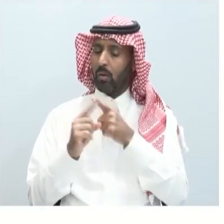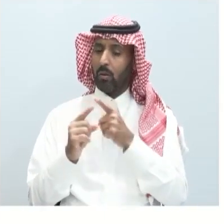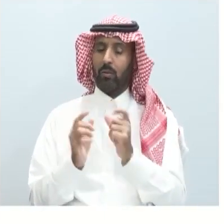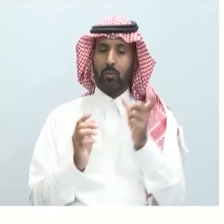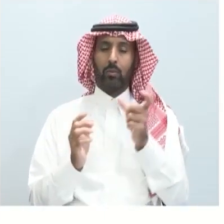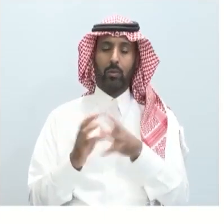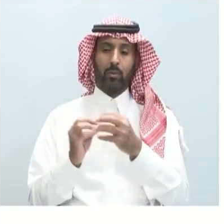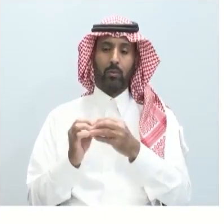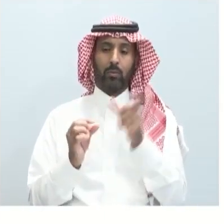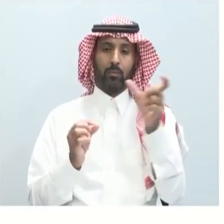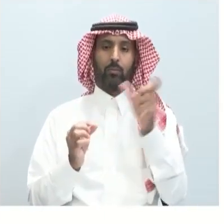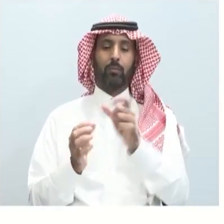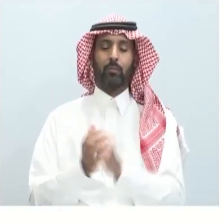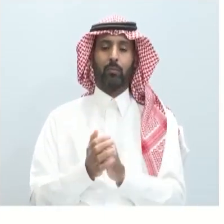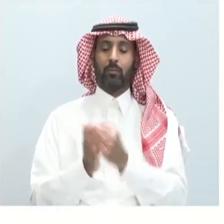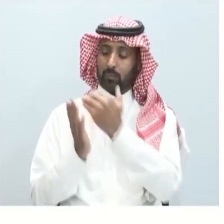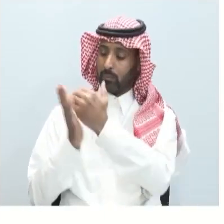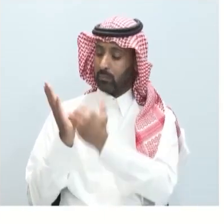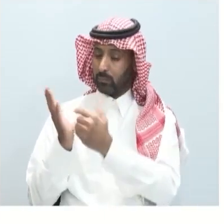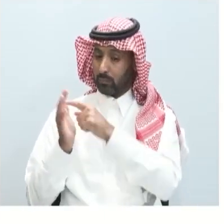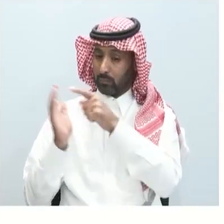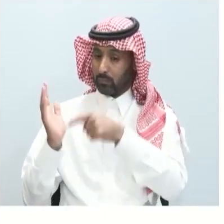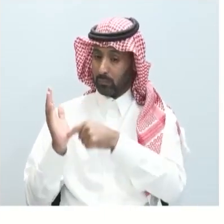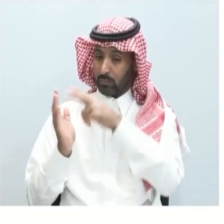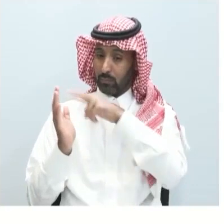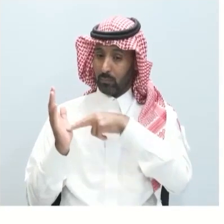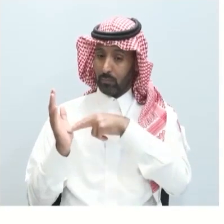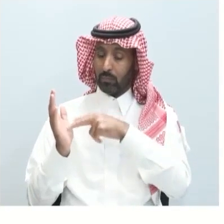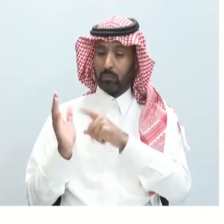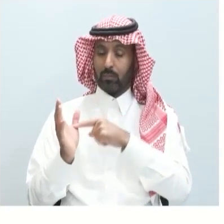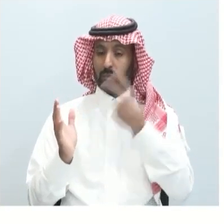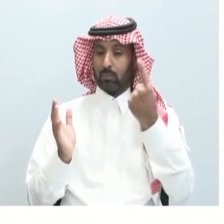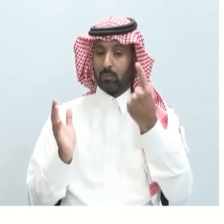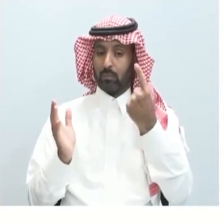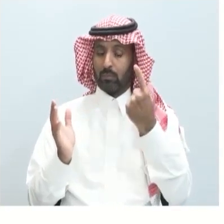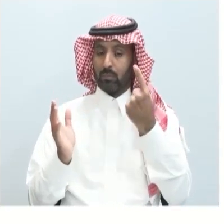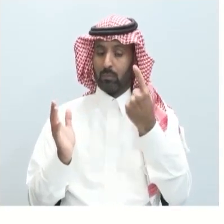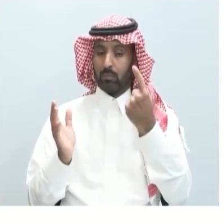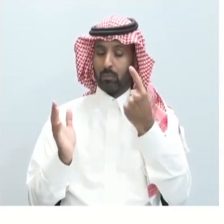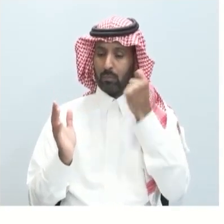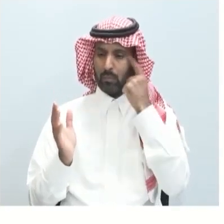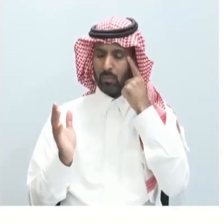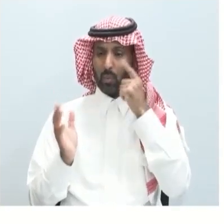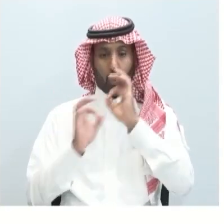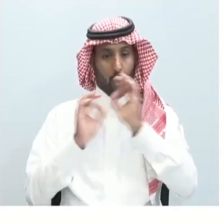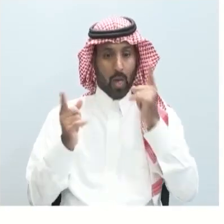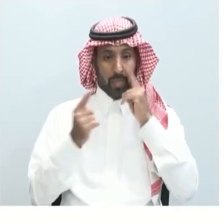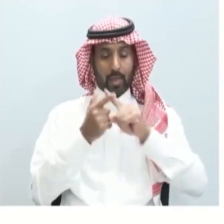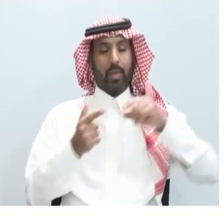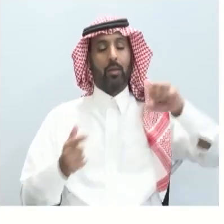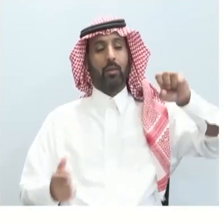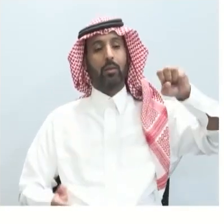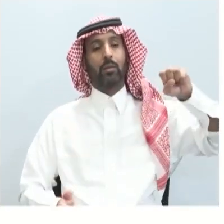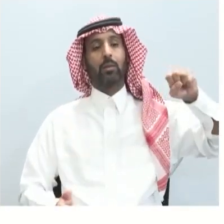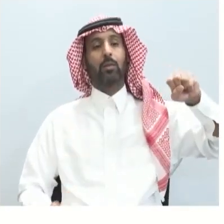each word means in the context of the article. So in paragraph one, the word significant. The